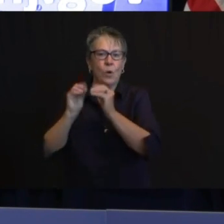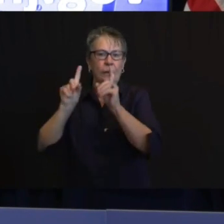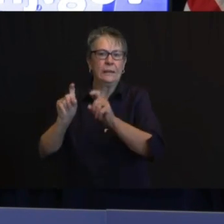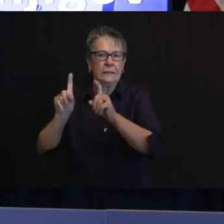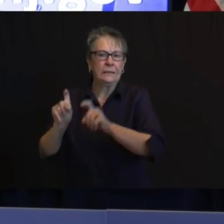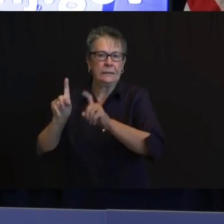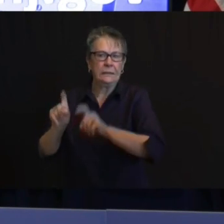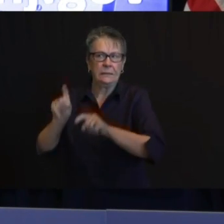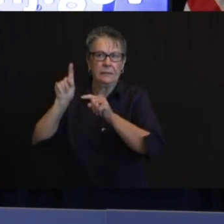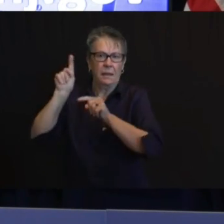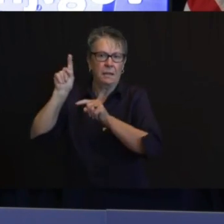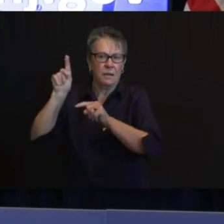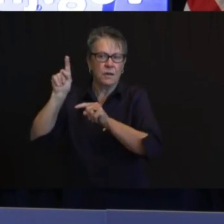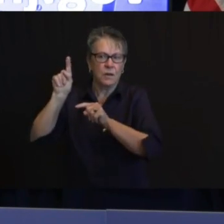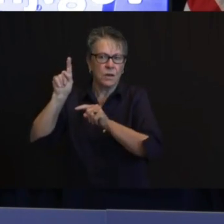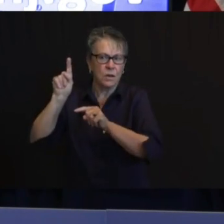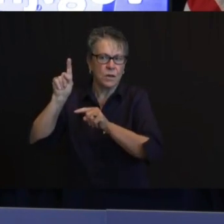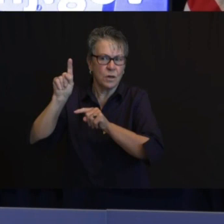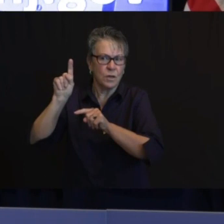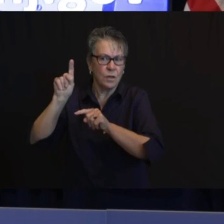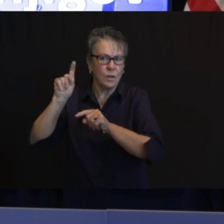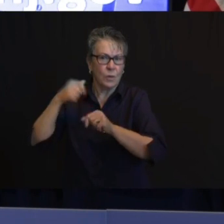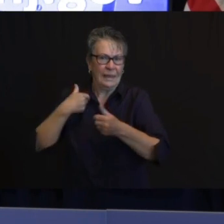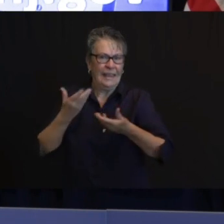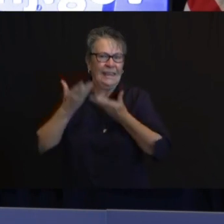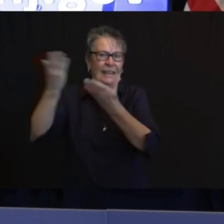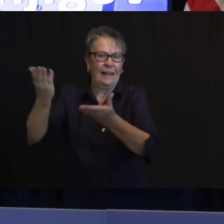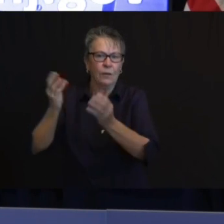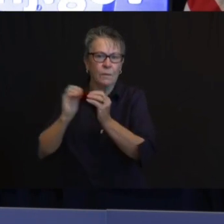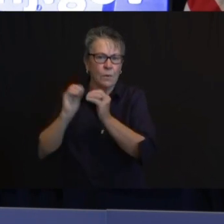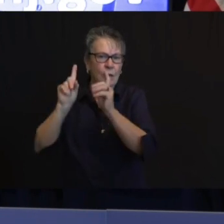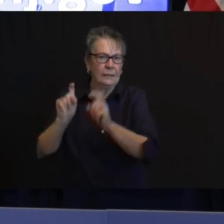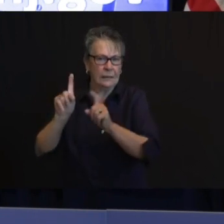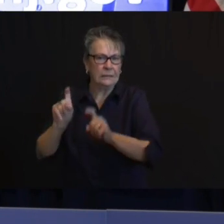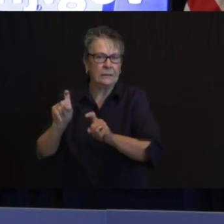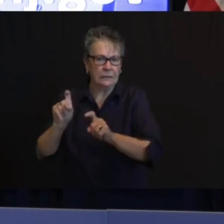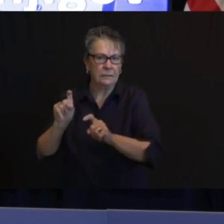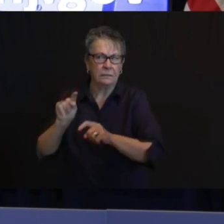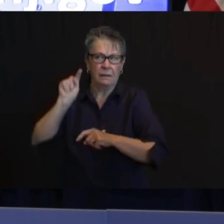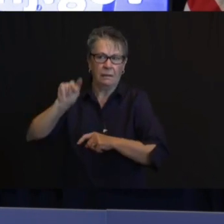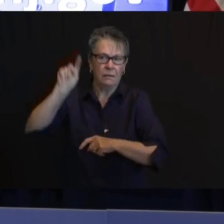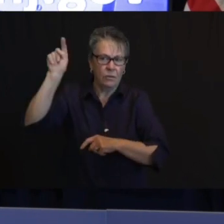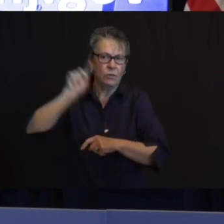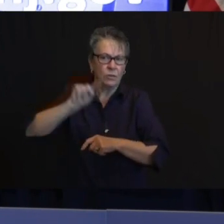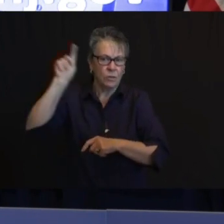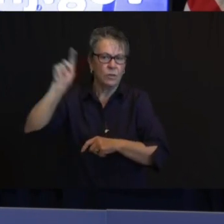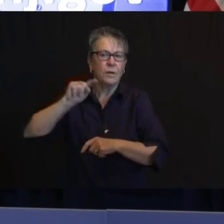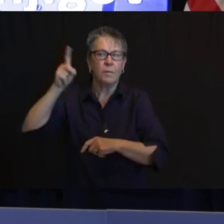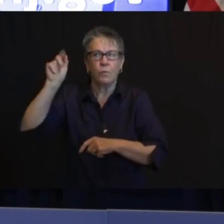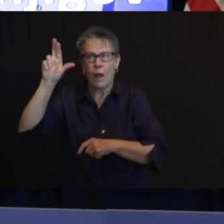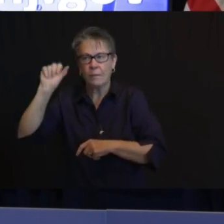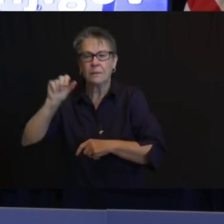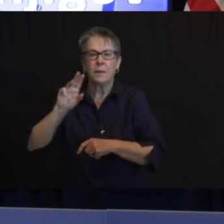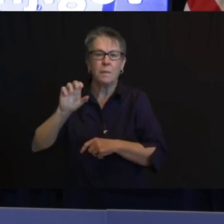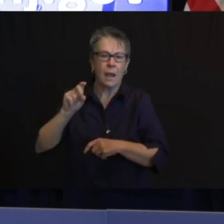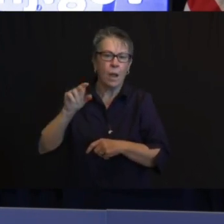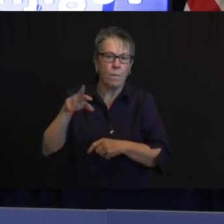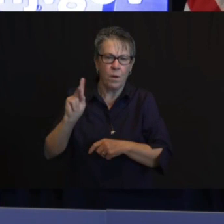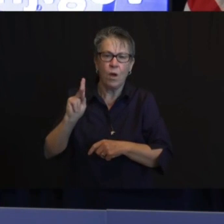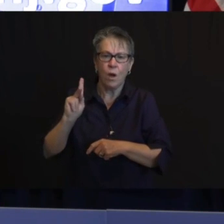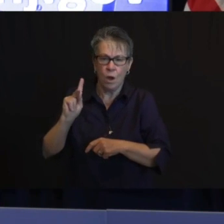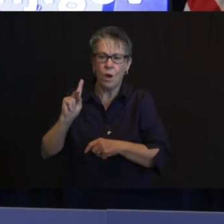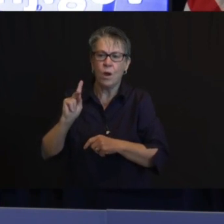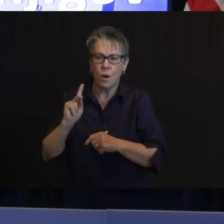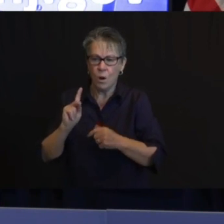Binex will be delivered to both the Menlo Park and Paramus homes, and additionally, the new